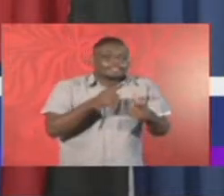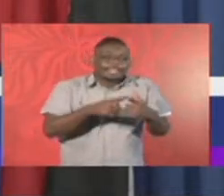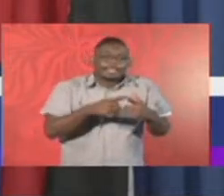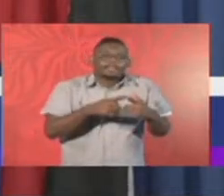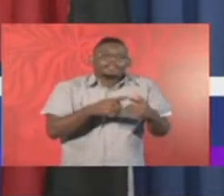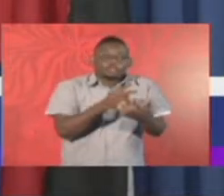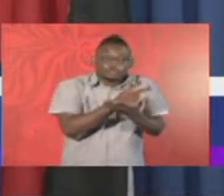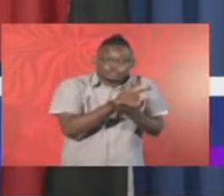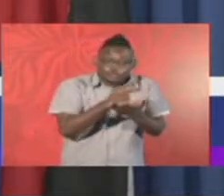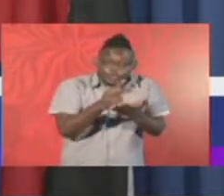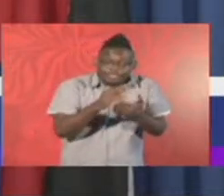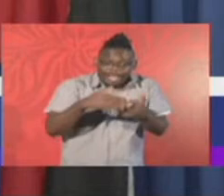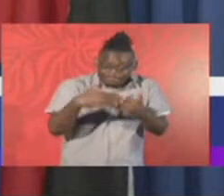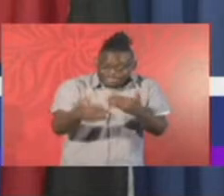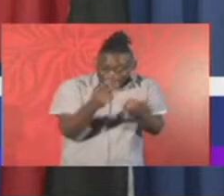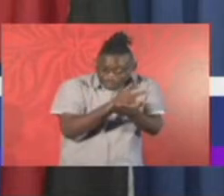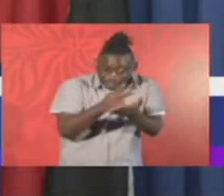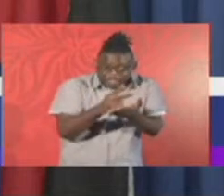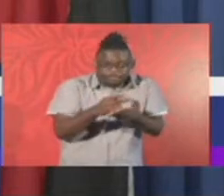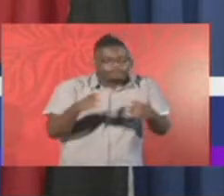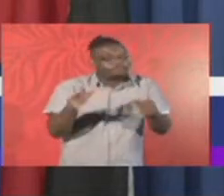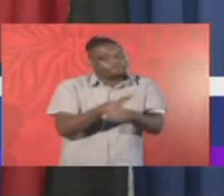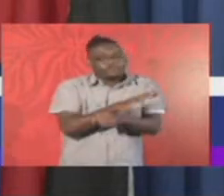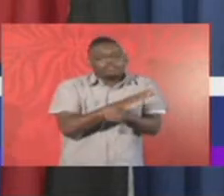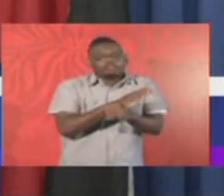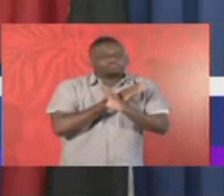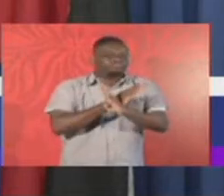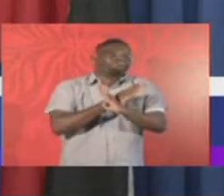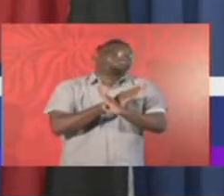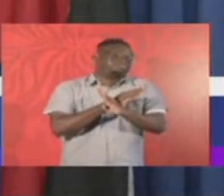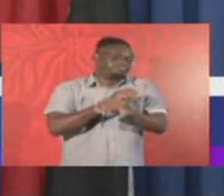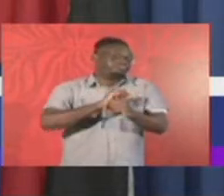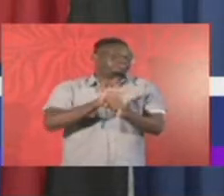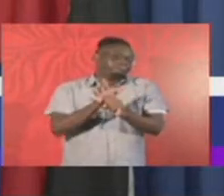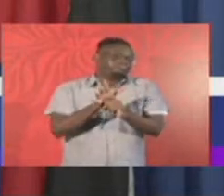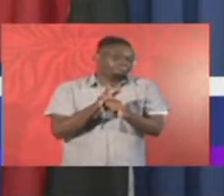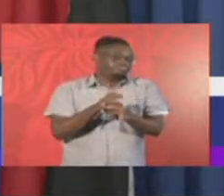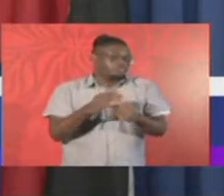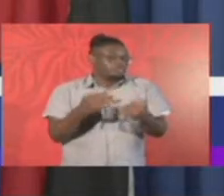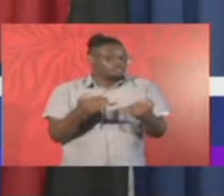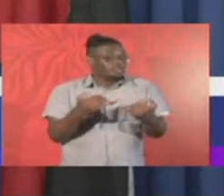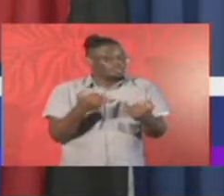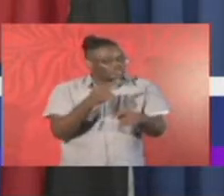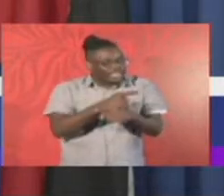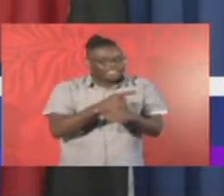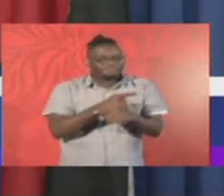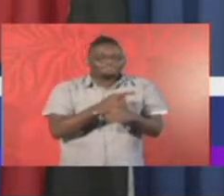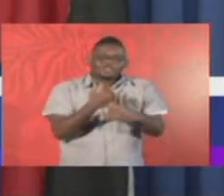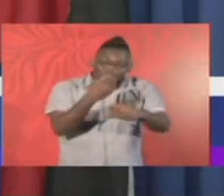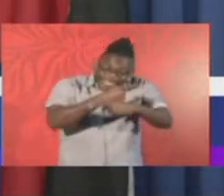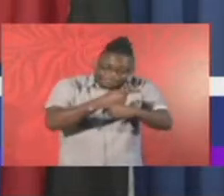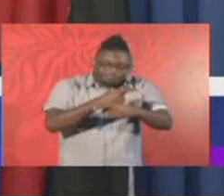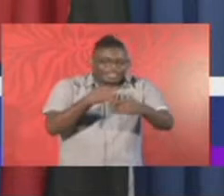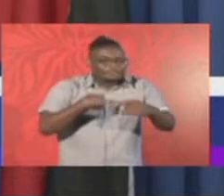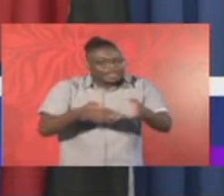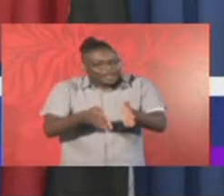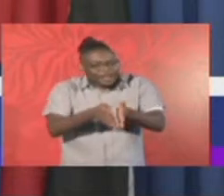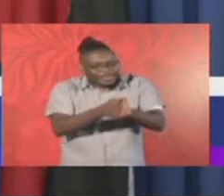their immunity. And today I'm asking that we offer these